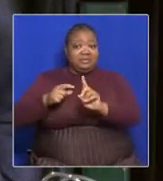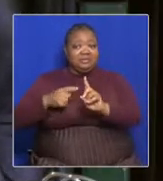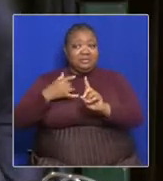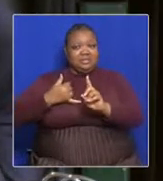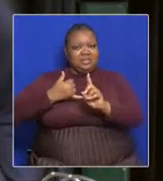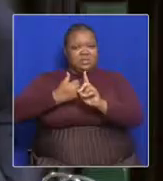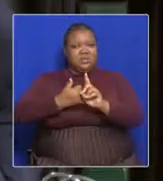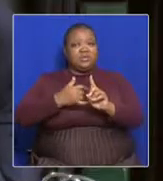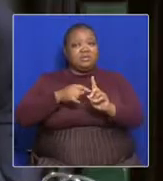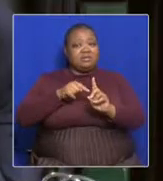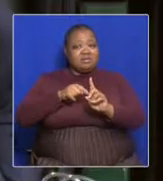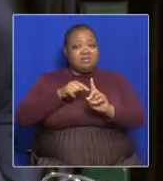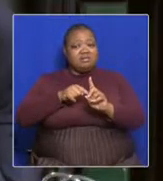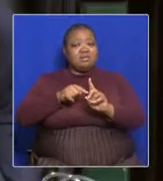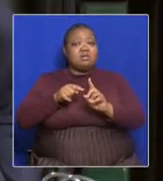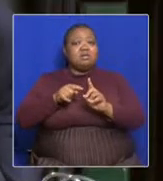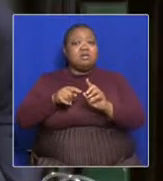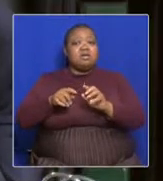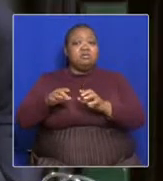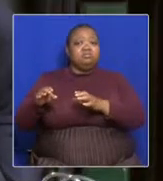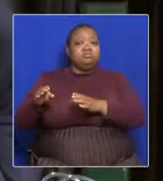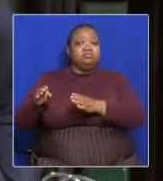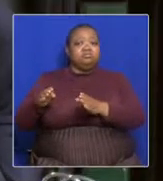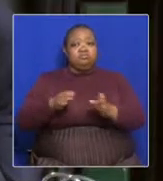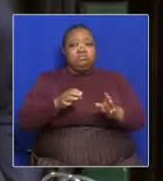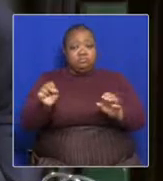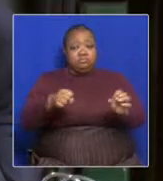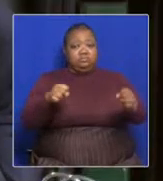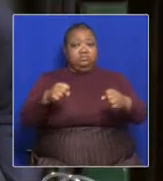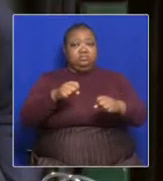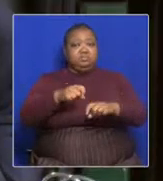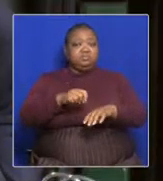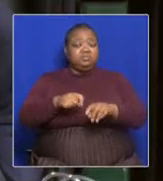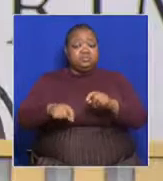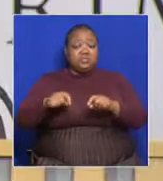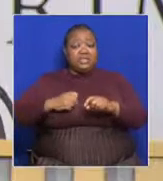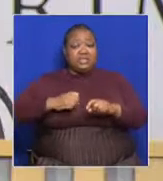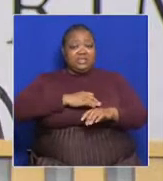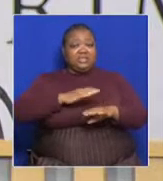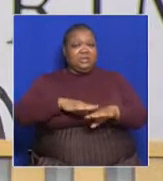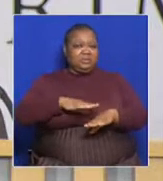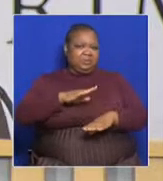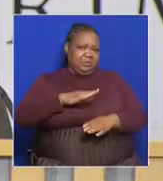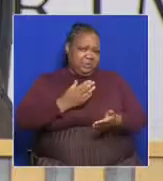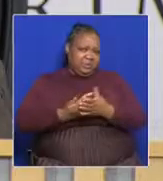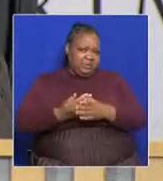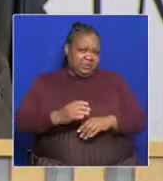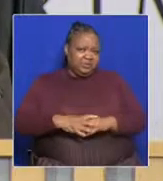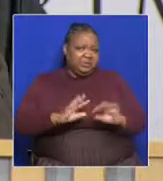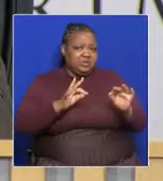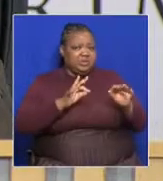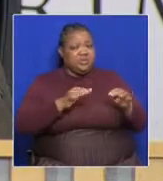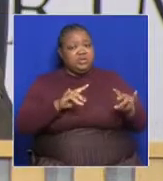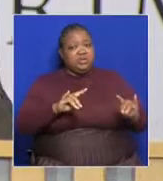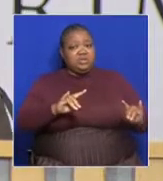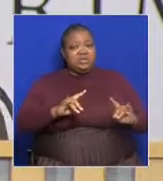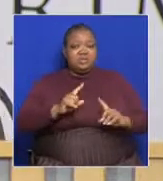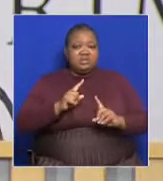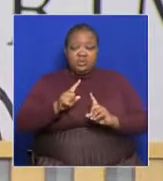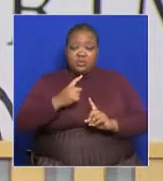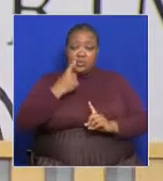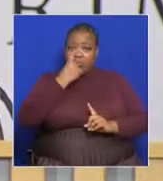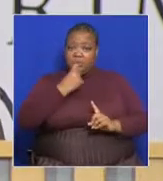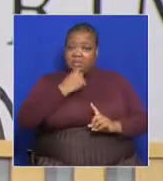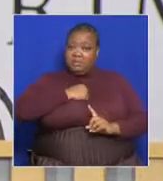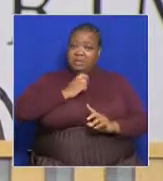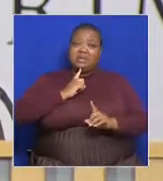the necessary resources. yes, you're correct, Chair. So you have not answered my question. Then why did you